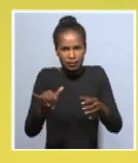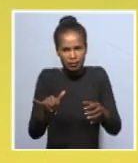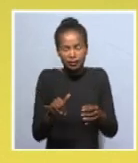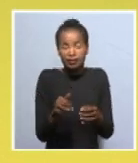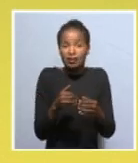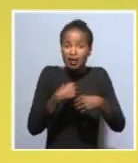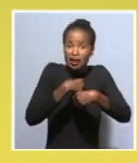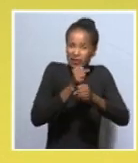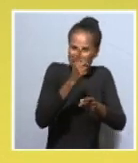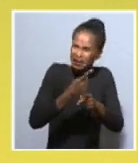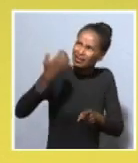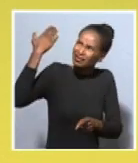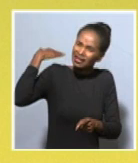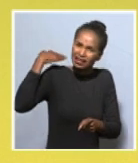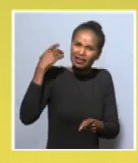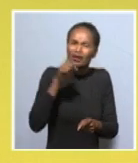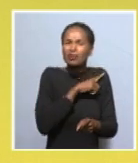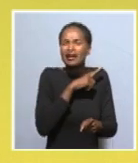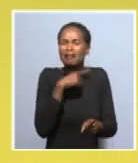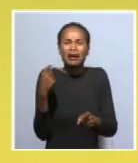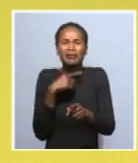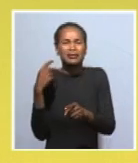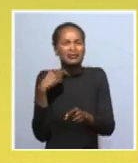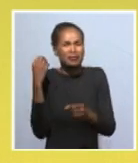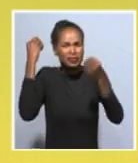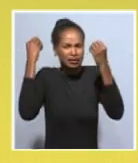question what created the failure, what made